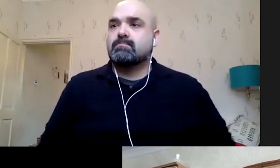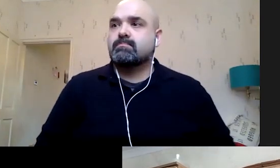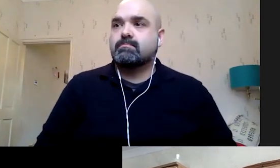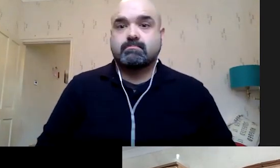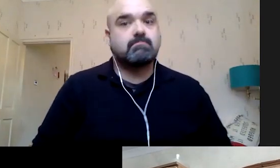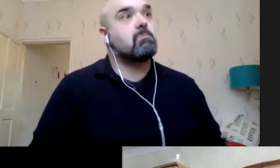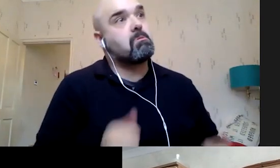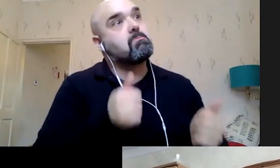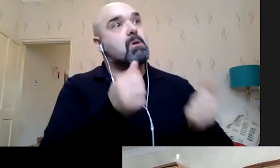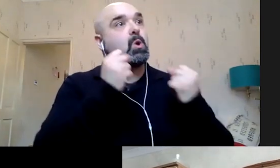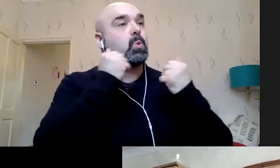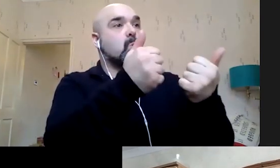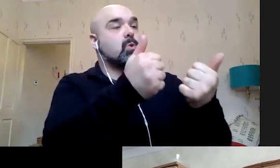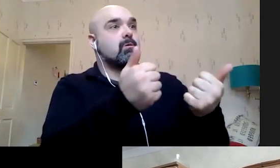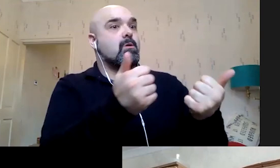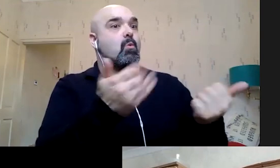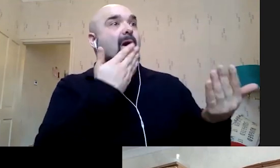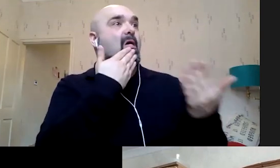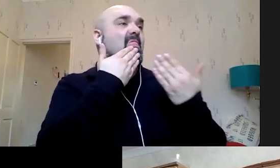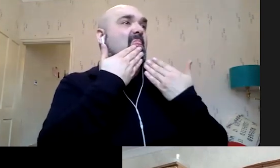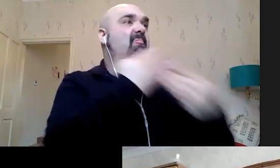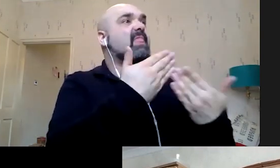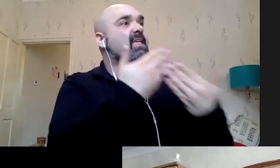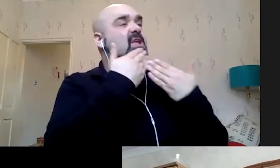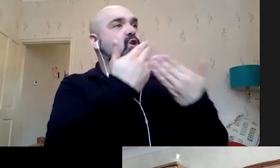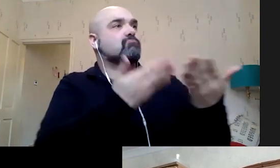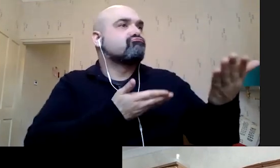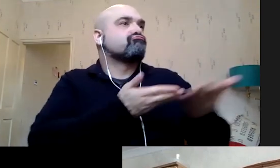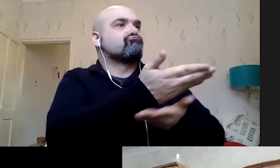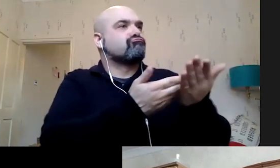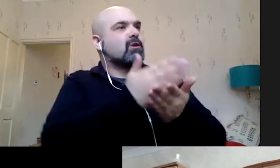Okay, good. Well, awesome. Thank you very much. Thank you very much.